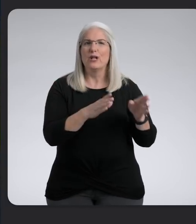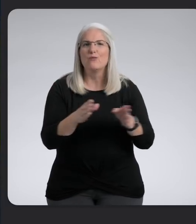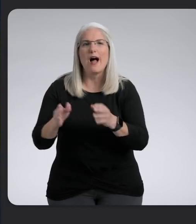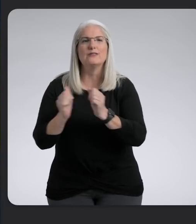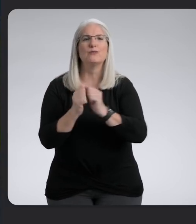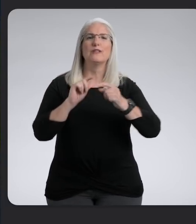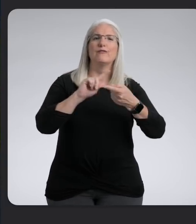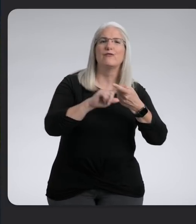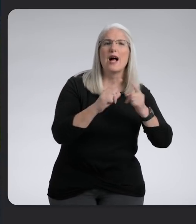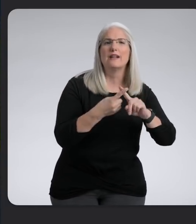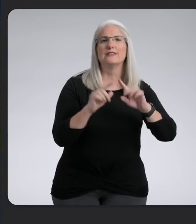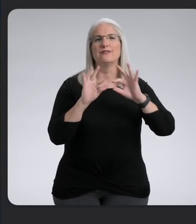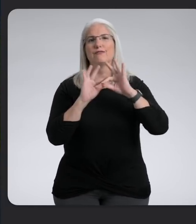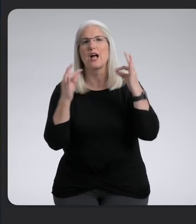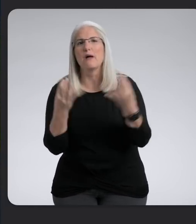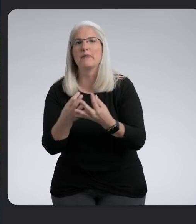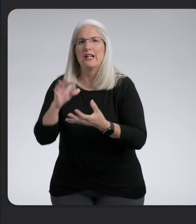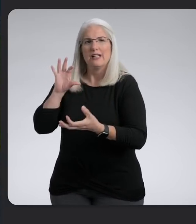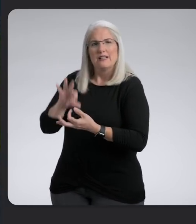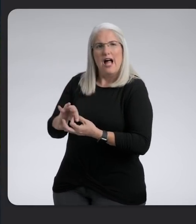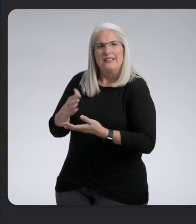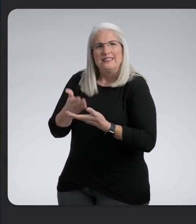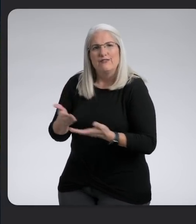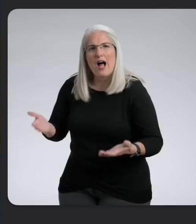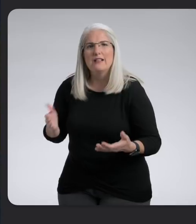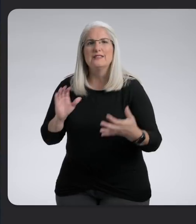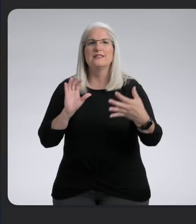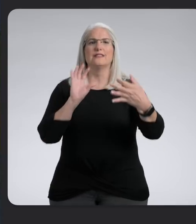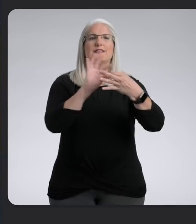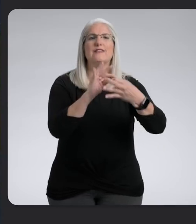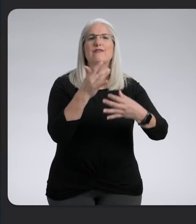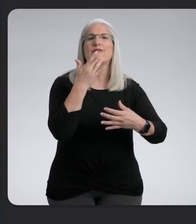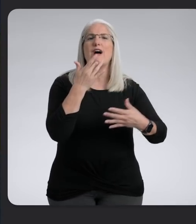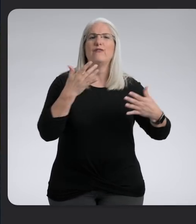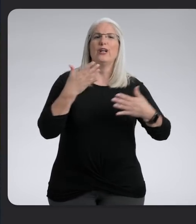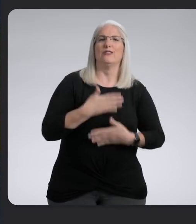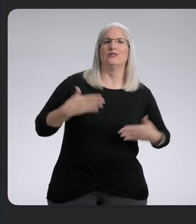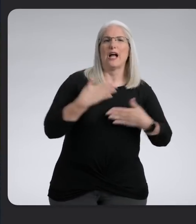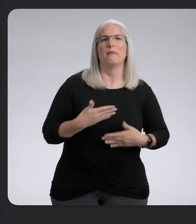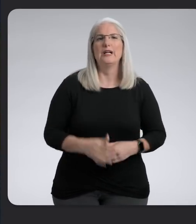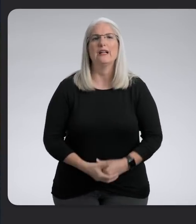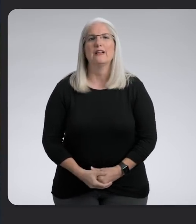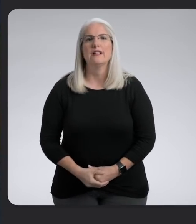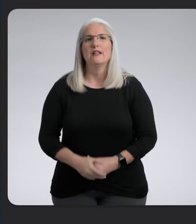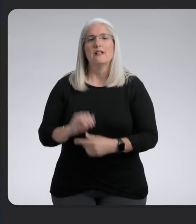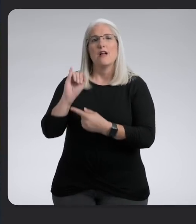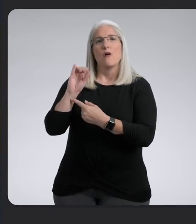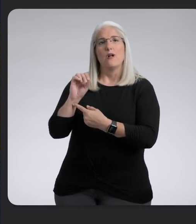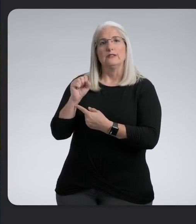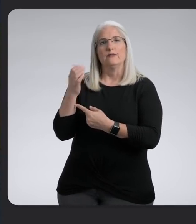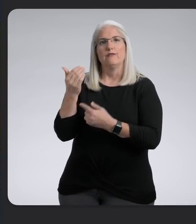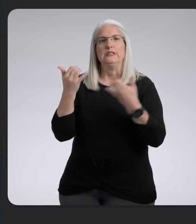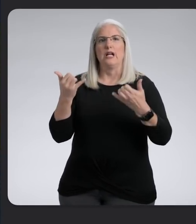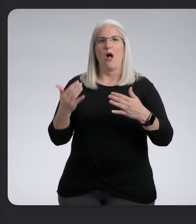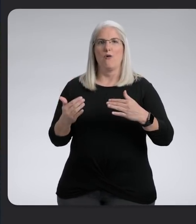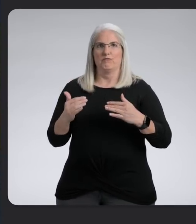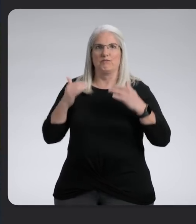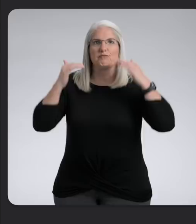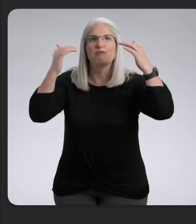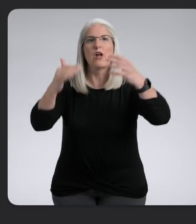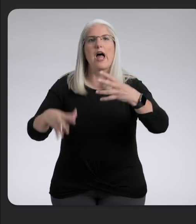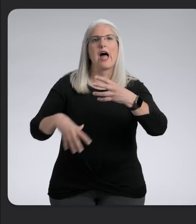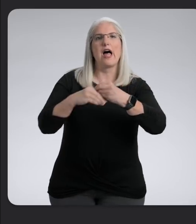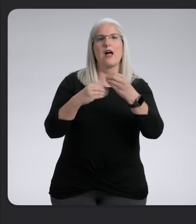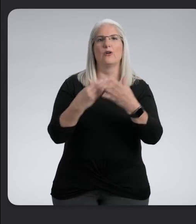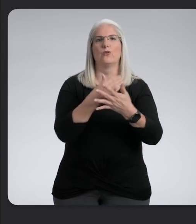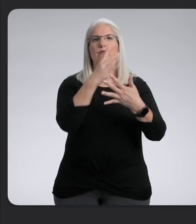our devices, or to our favorite entertainment. With iOS 15, we have some great new features coming to AirPods. Starting